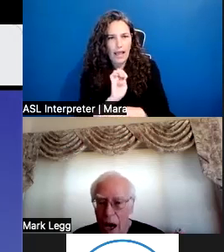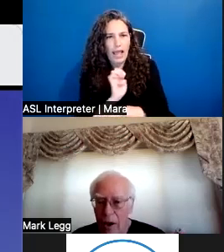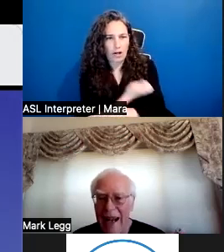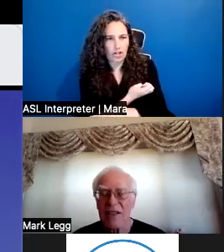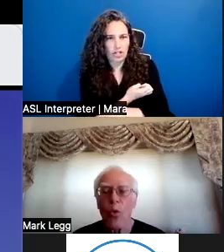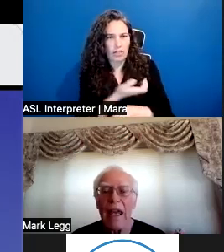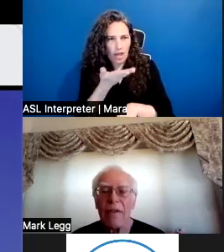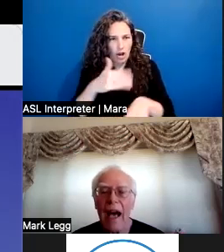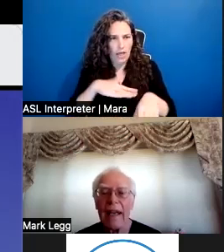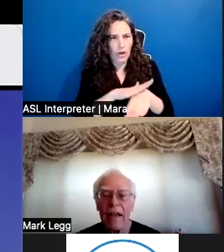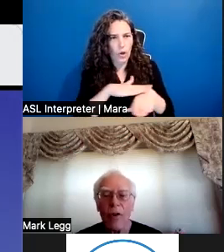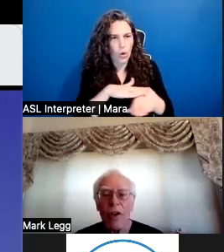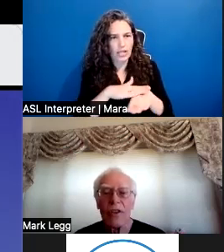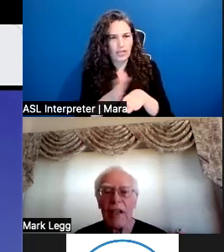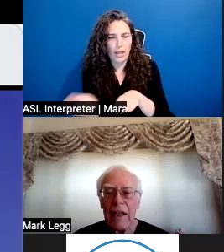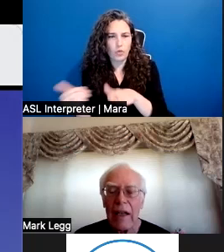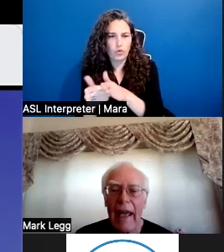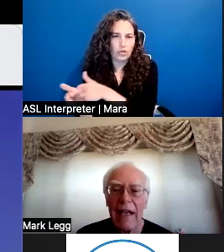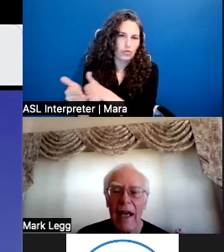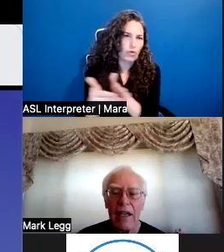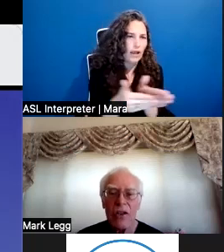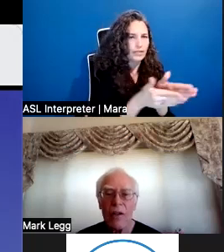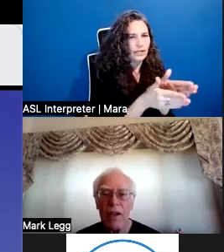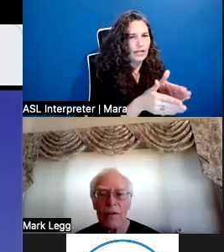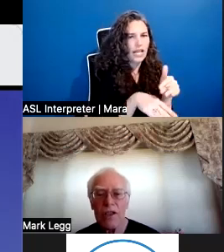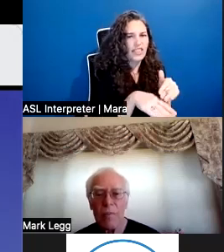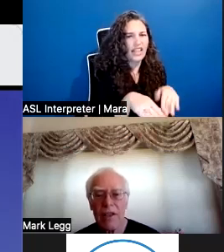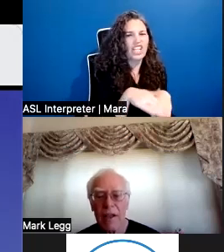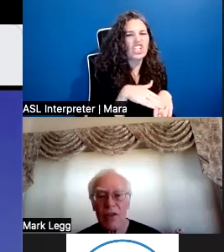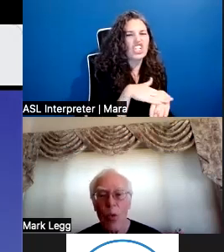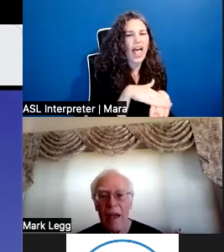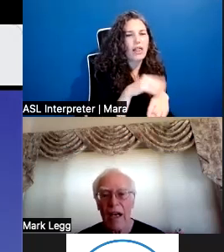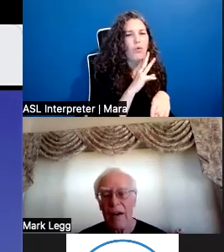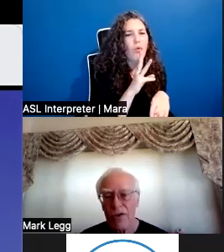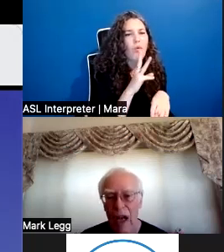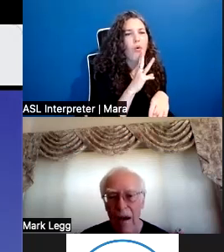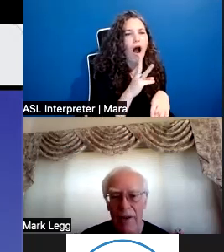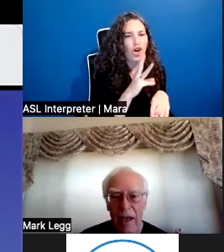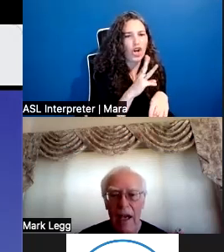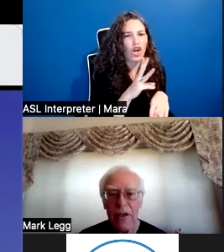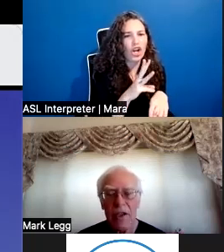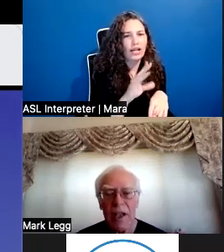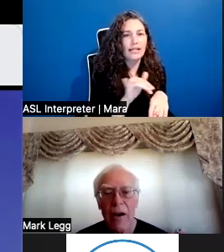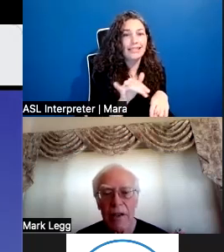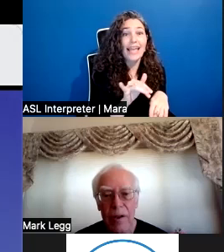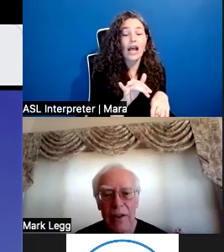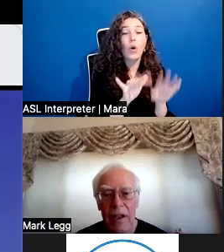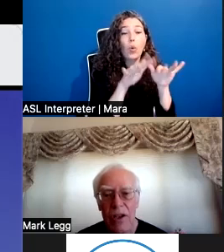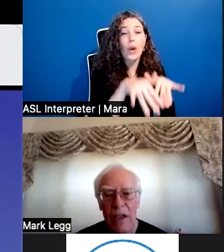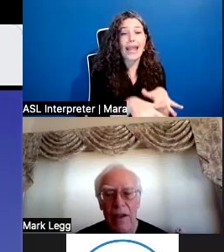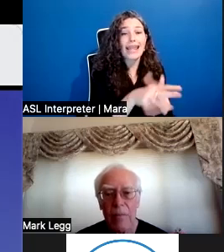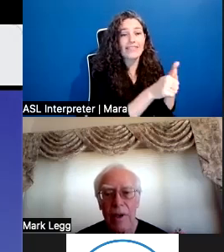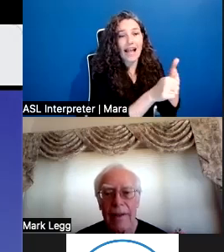shallow water acts as a wave guide. It focuses like antennas, they use for GPS and stuff. It's a wave guide for tsunamis, and you can see how it directs